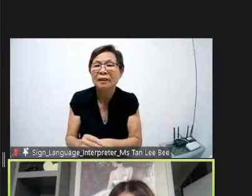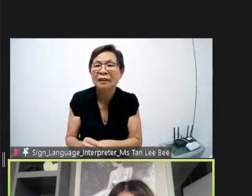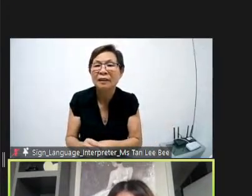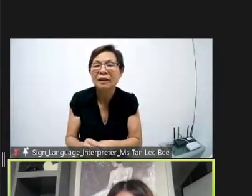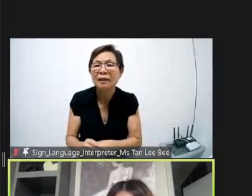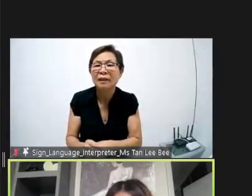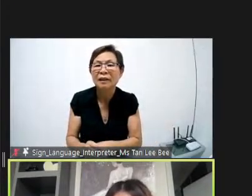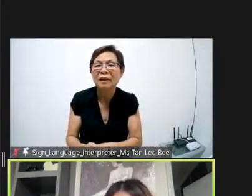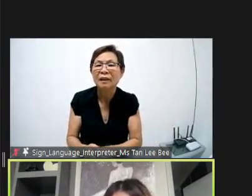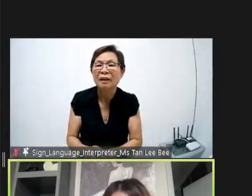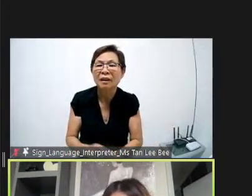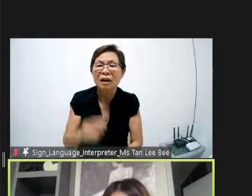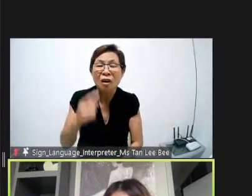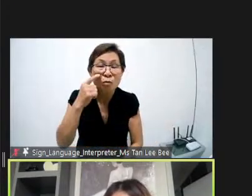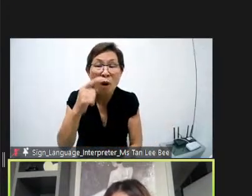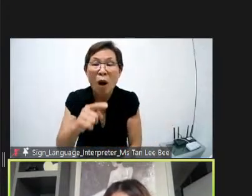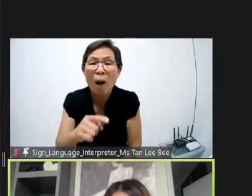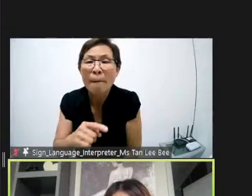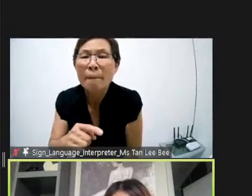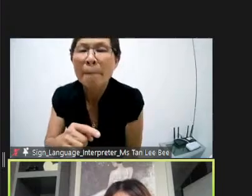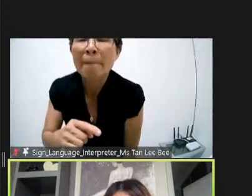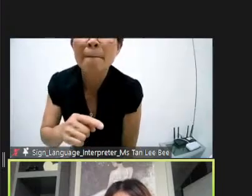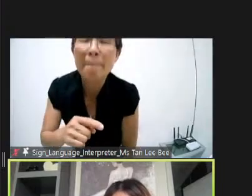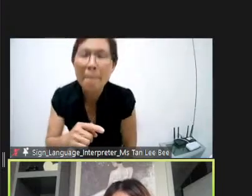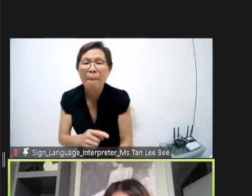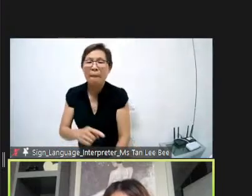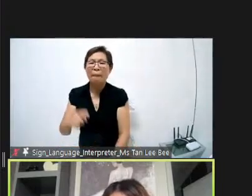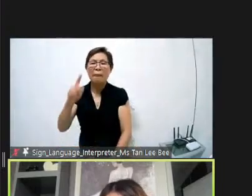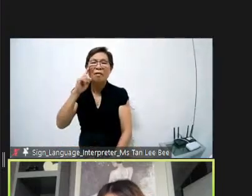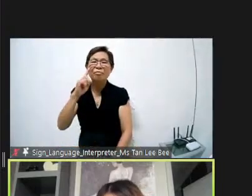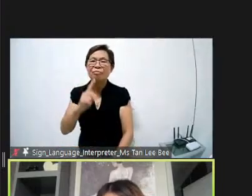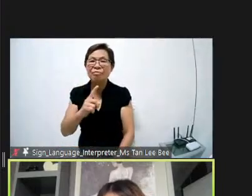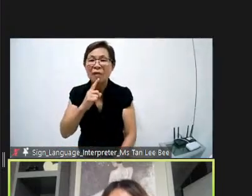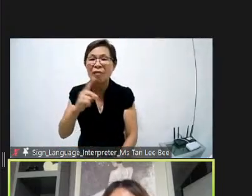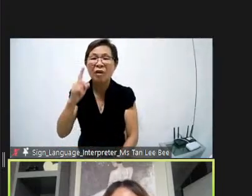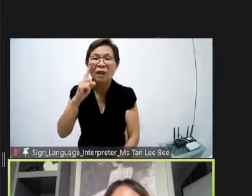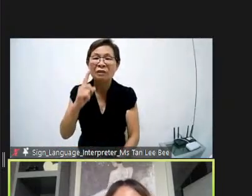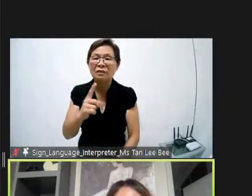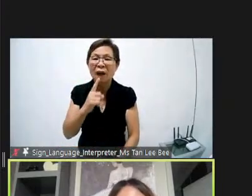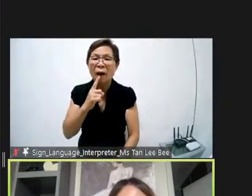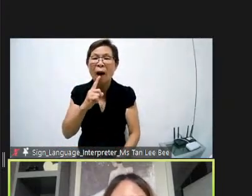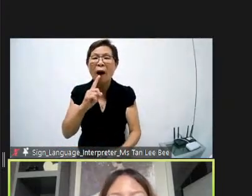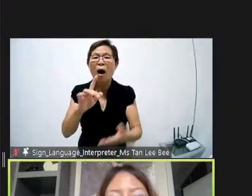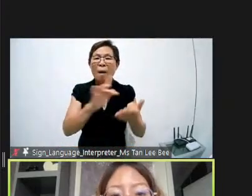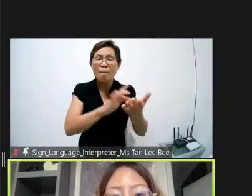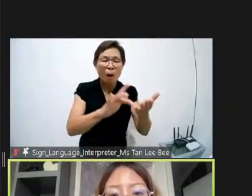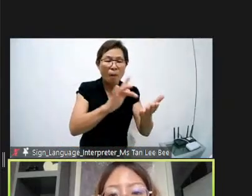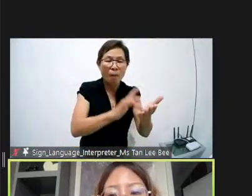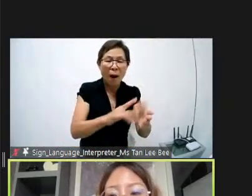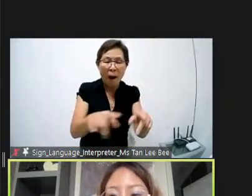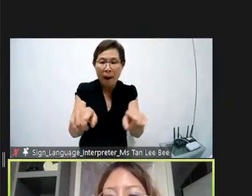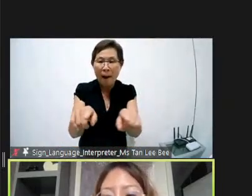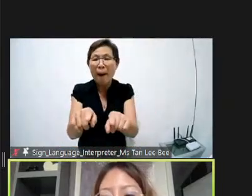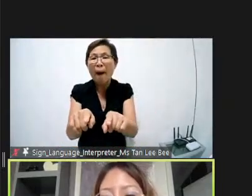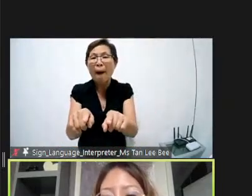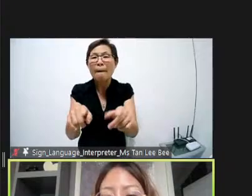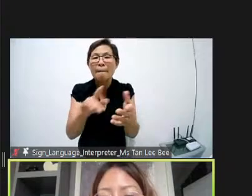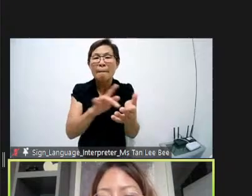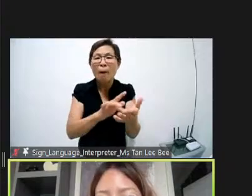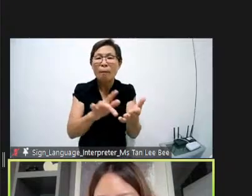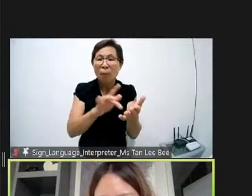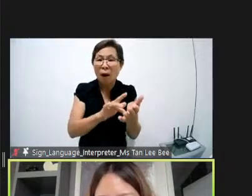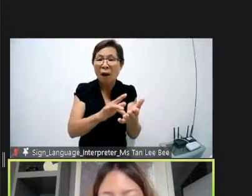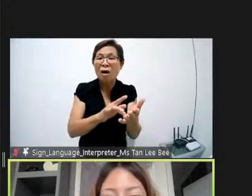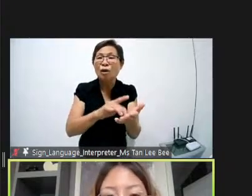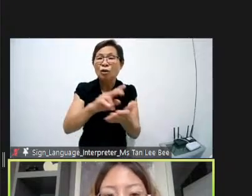visual data at the mobile, and the mobile ability will do text annotation and image recognition. And in this picture, there are